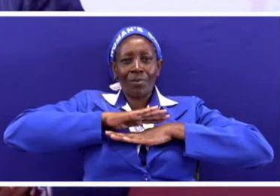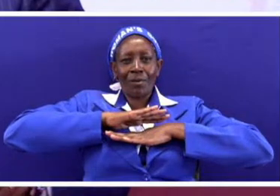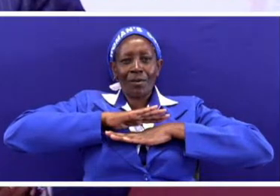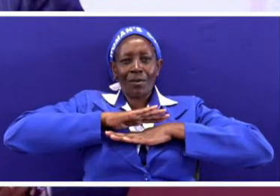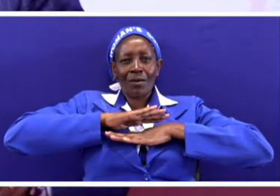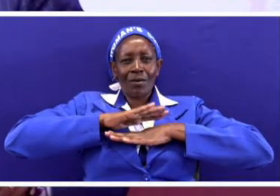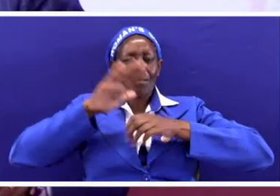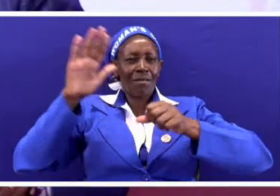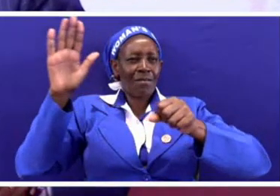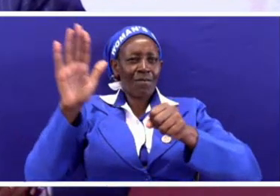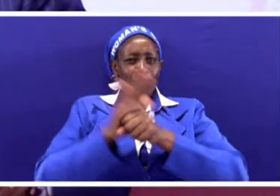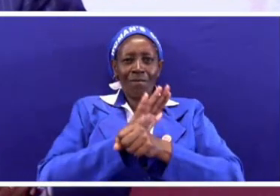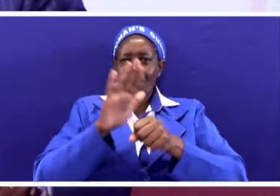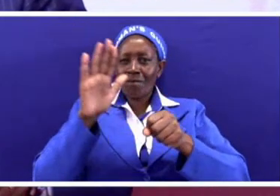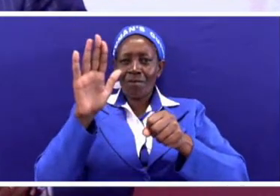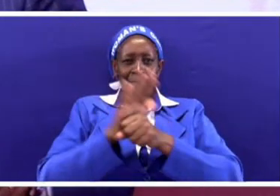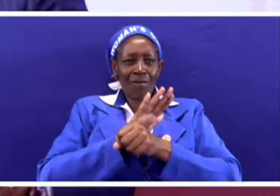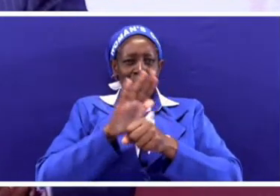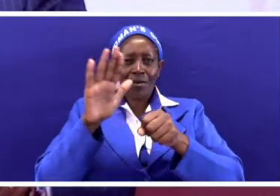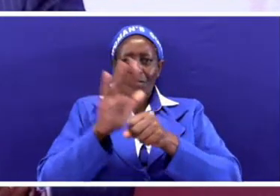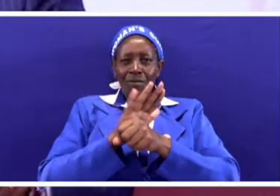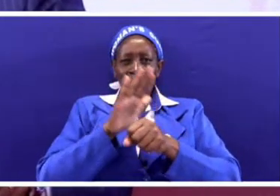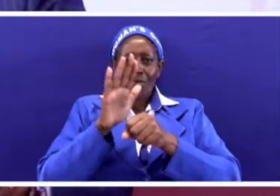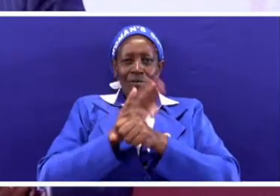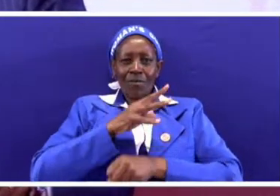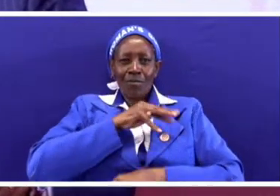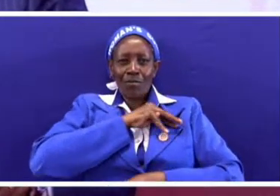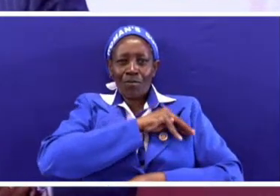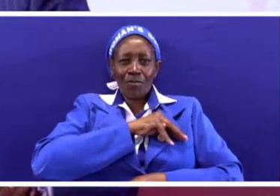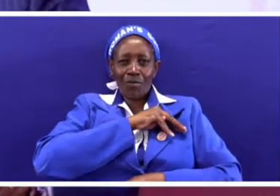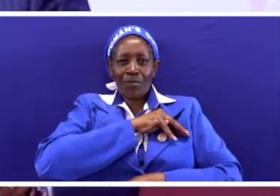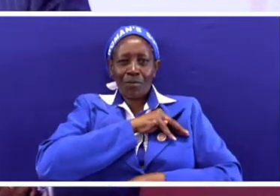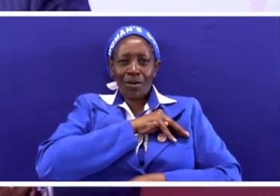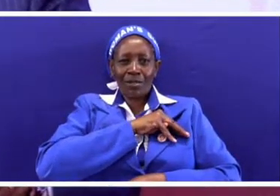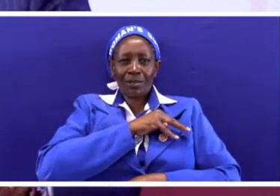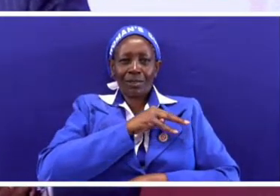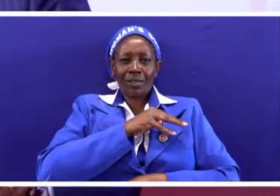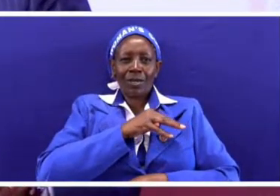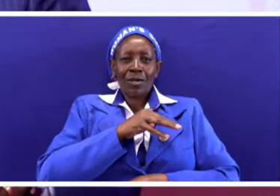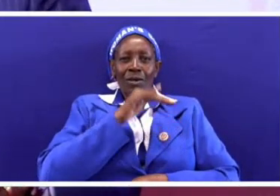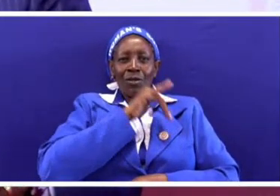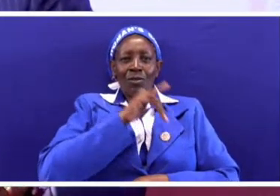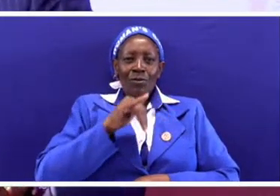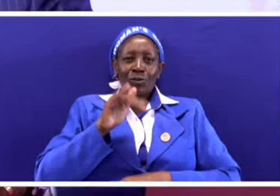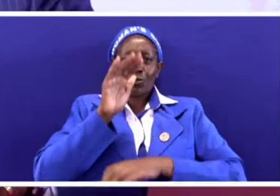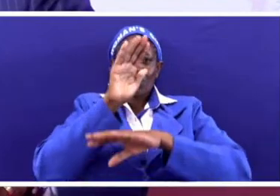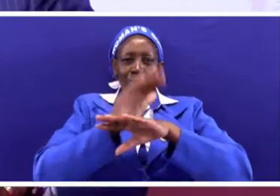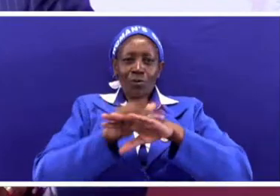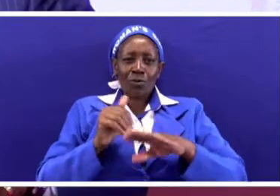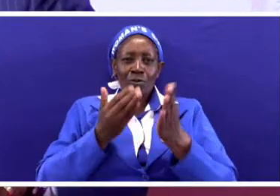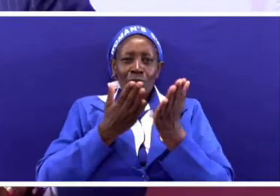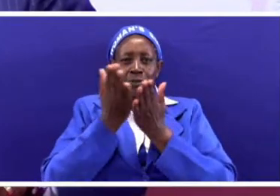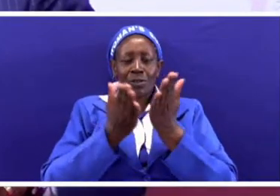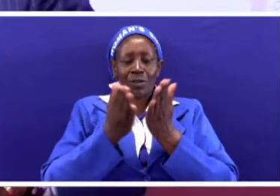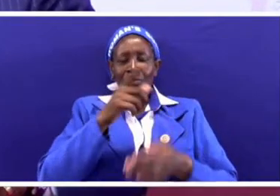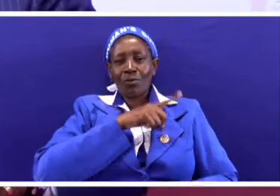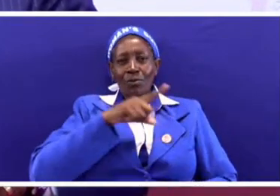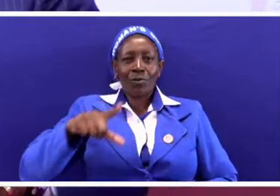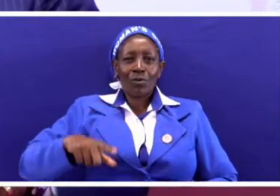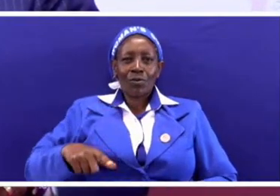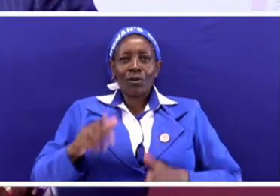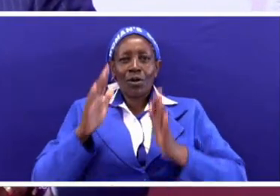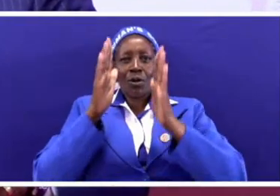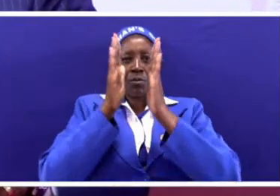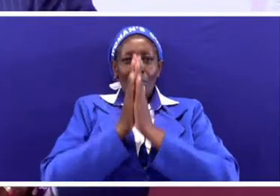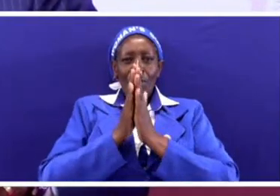bucketfuls of graces. There is sufficient mercy for us who serve you, whom you have called to serve you in different ways, Lord. And we pray that you would forgive